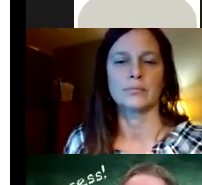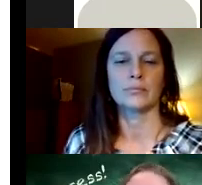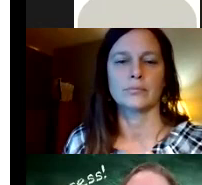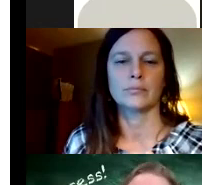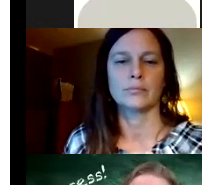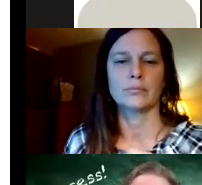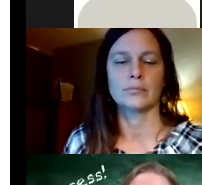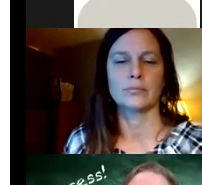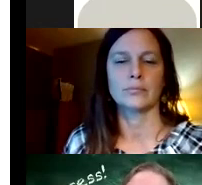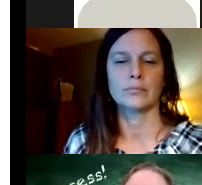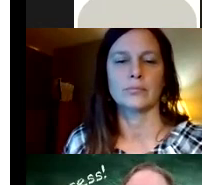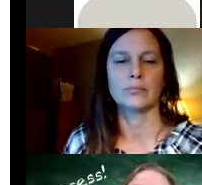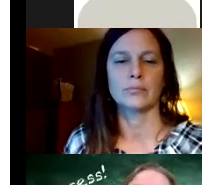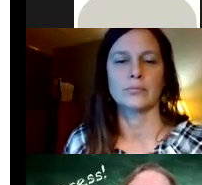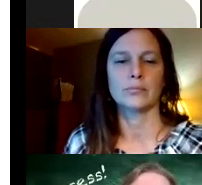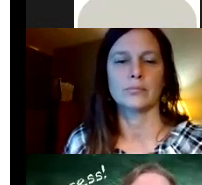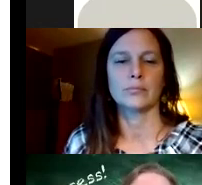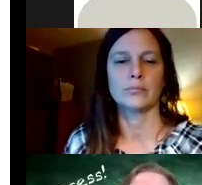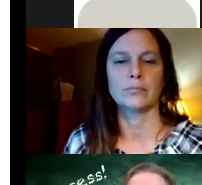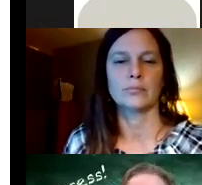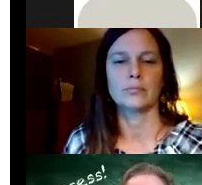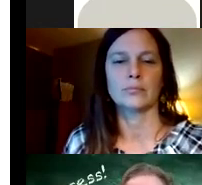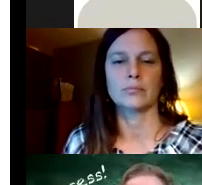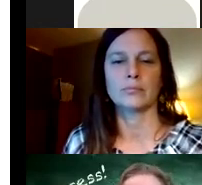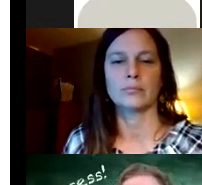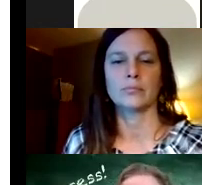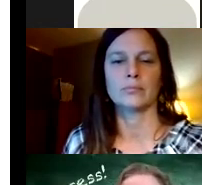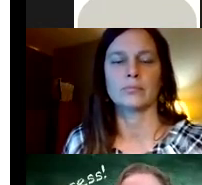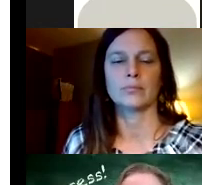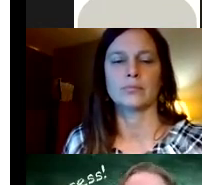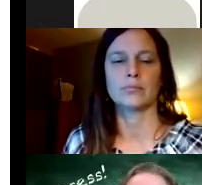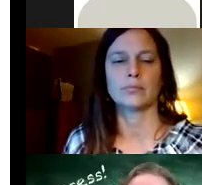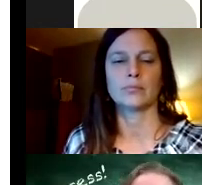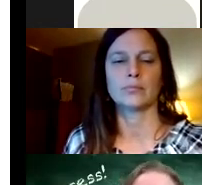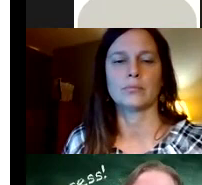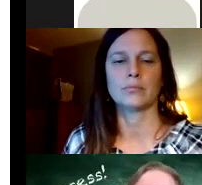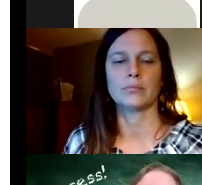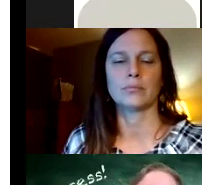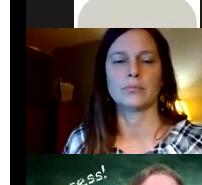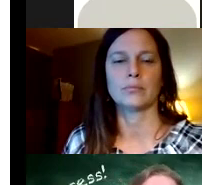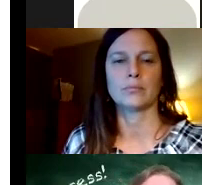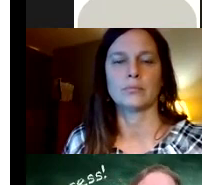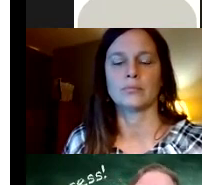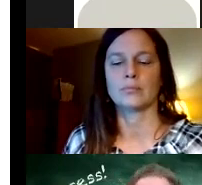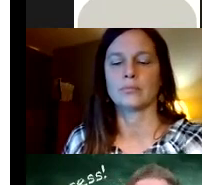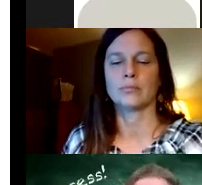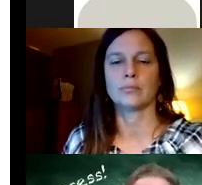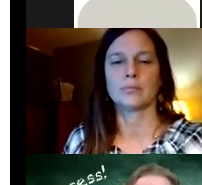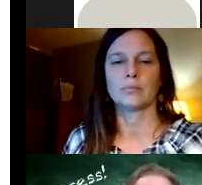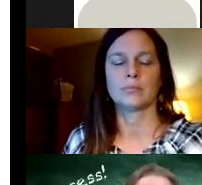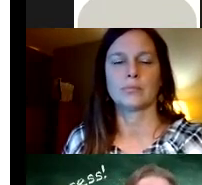that what's left over is a student's eligibility for need-based funds. Okay, so that's kind of where this process